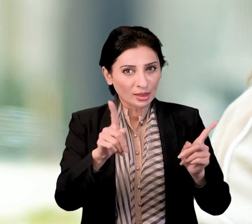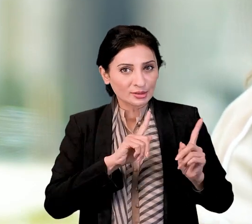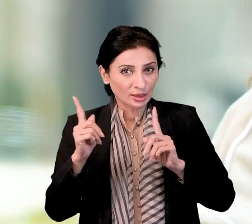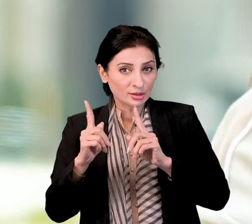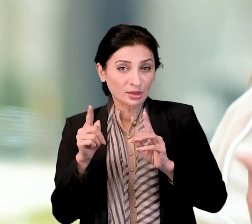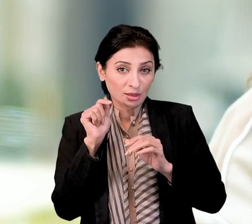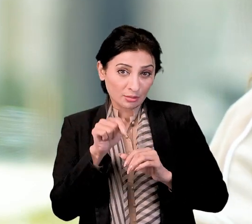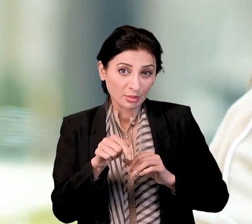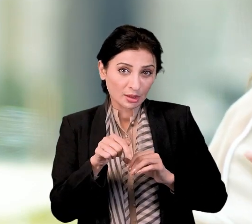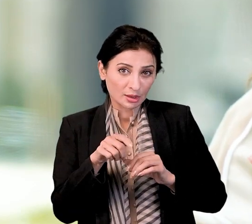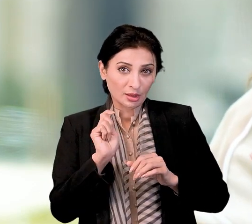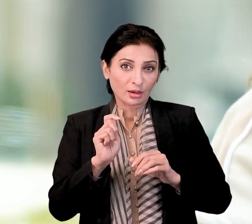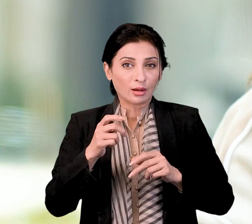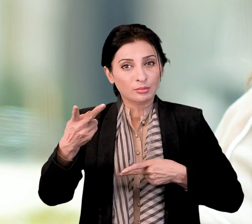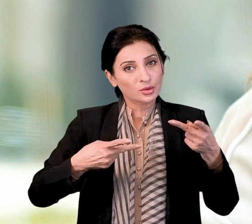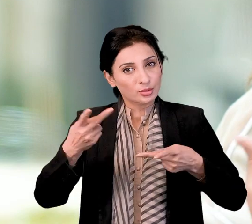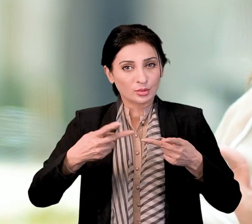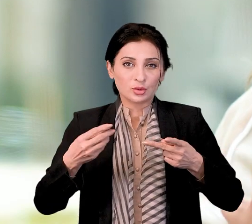it